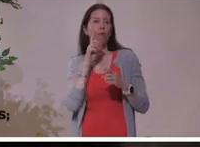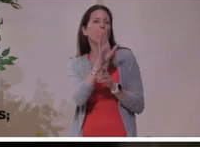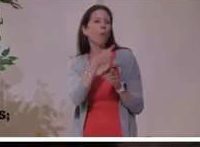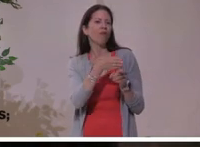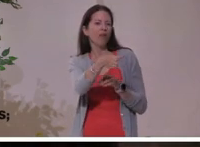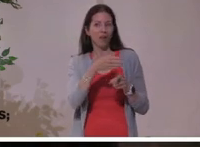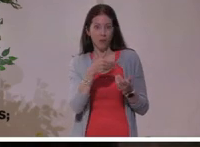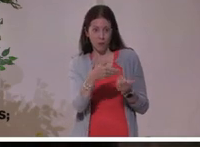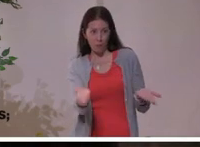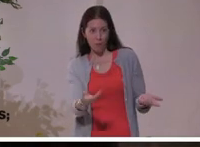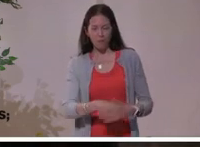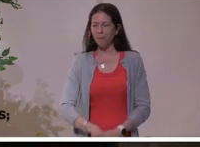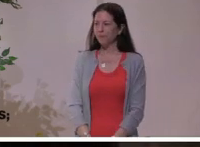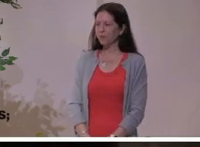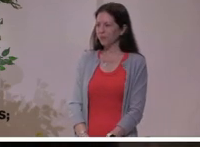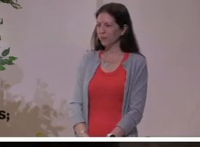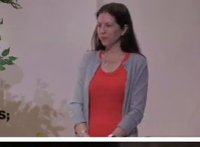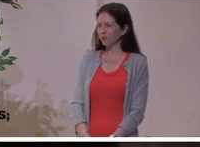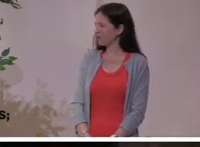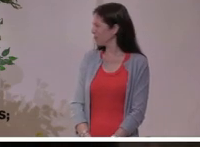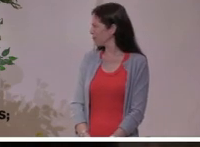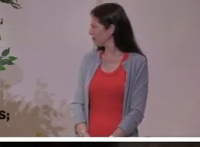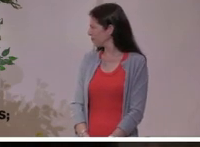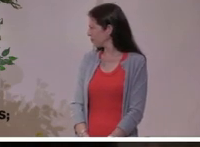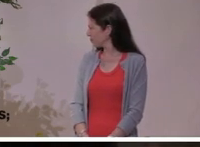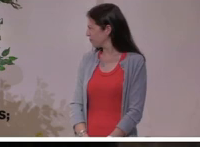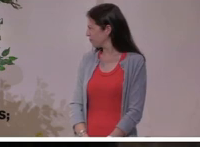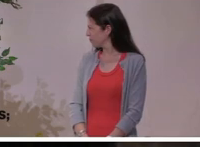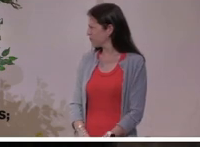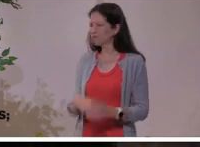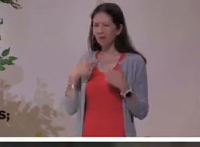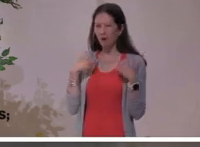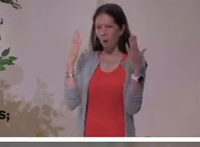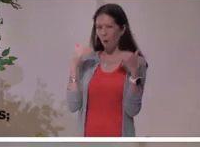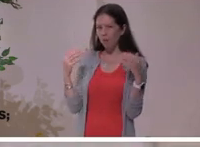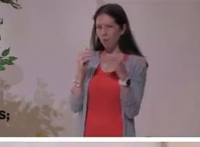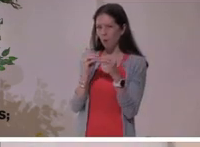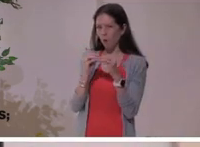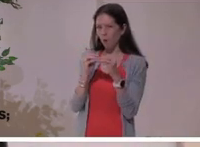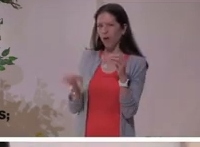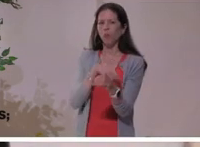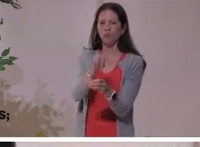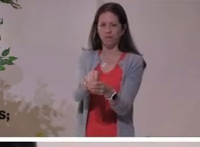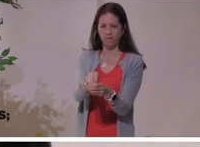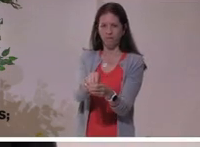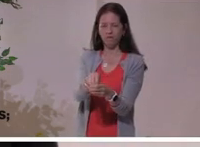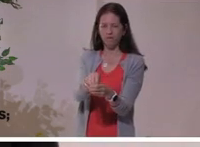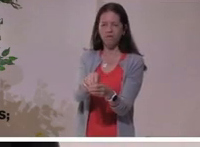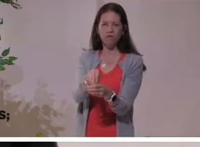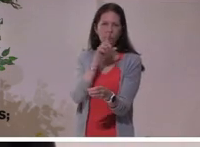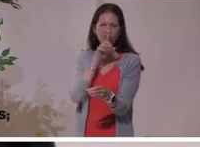Open to everyone. I hope it will be inclusive. And, you know, it's really